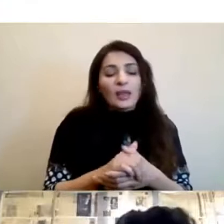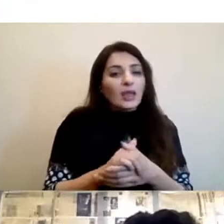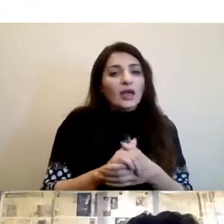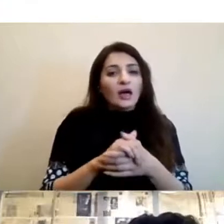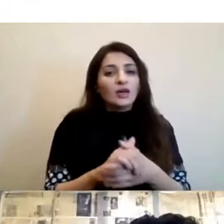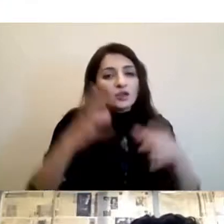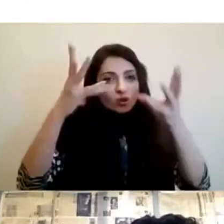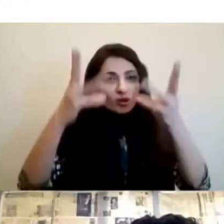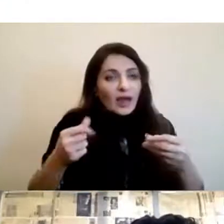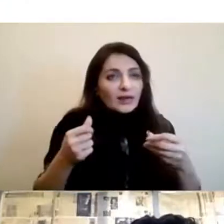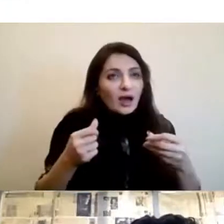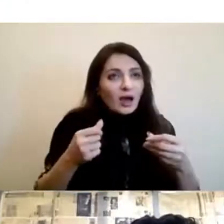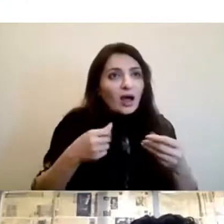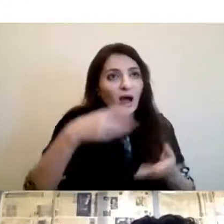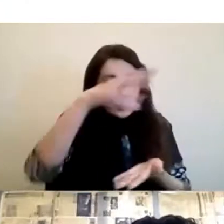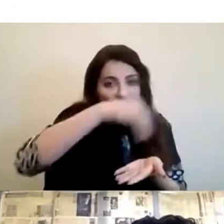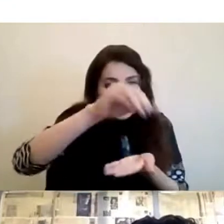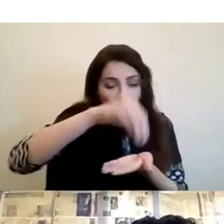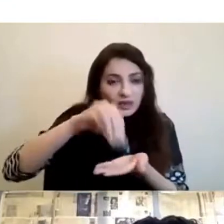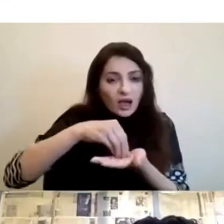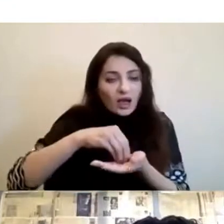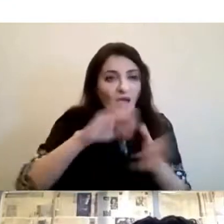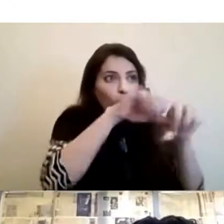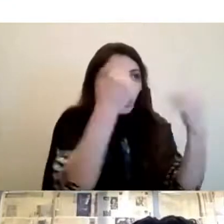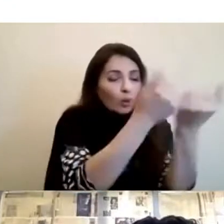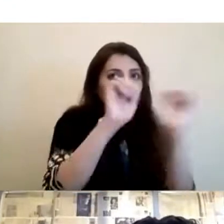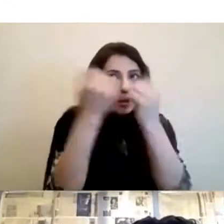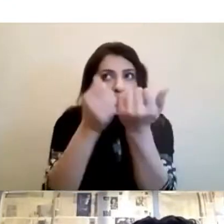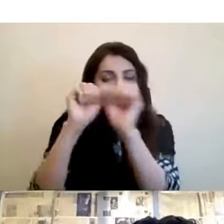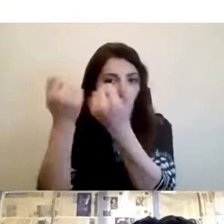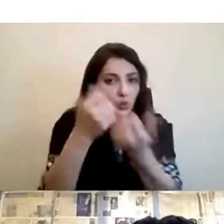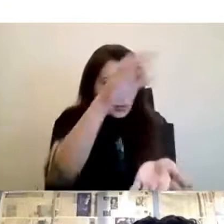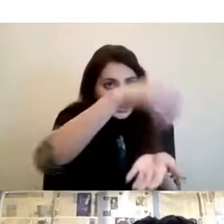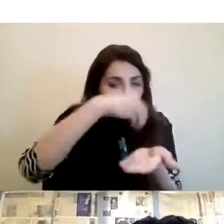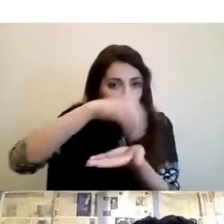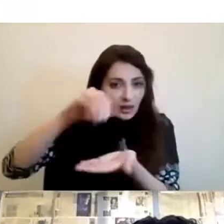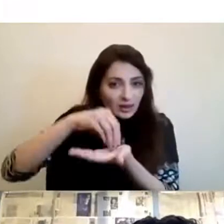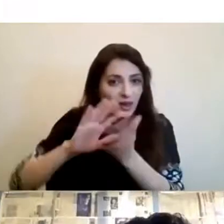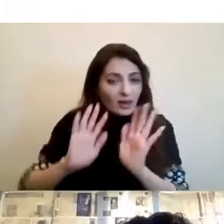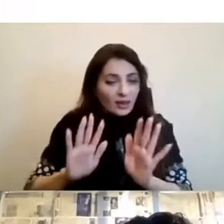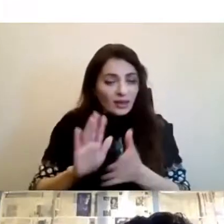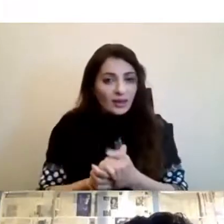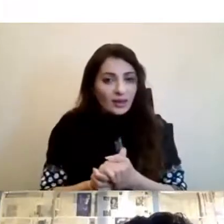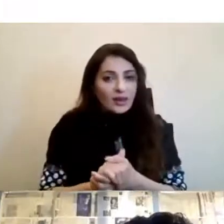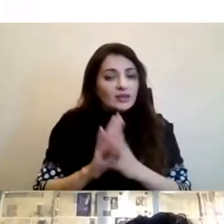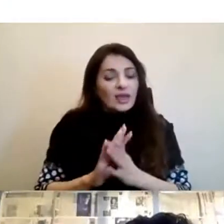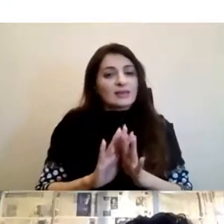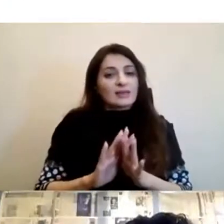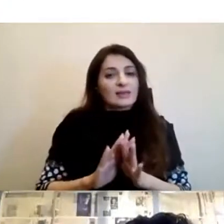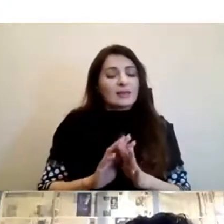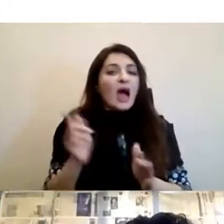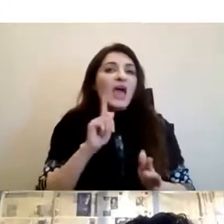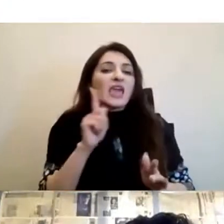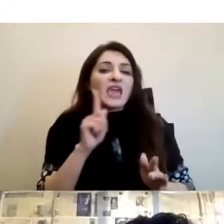to disaggregate by different groups. So the first answer is yes, age is an important factor. So